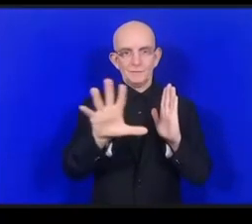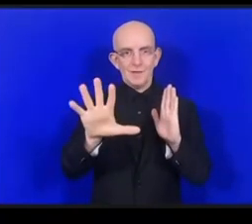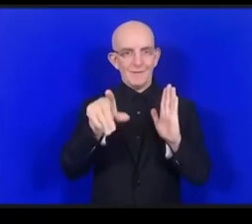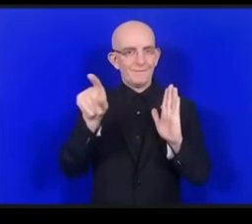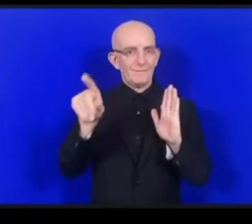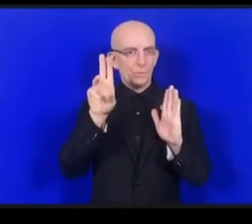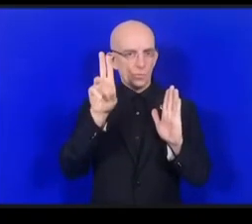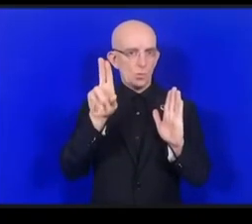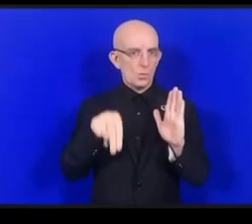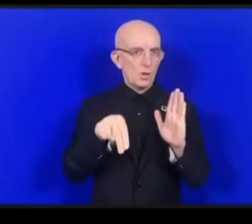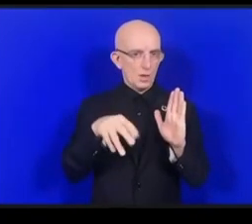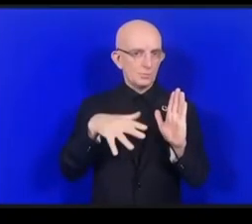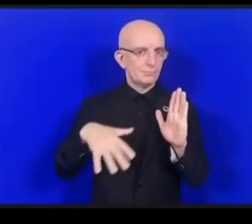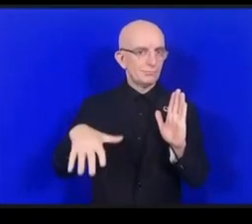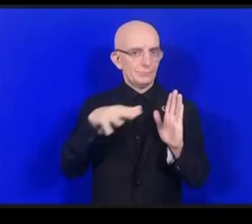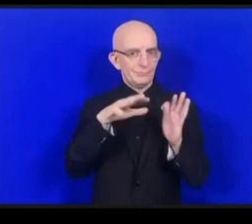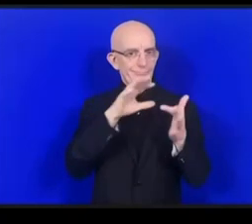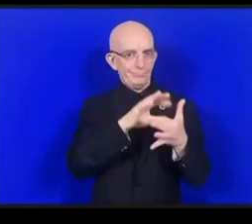several of the issues,